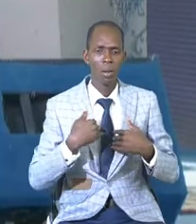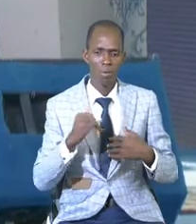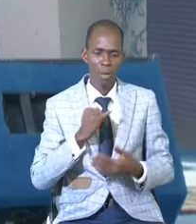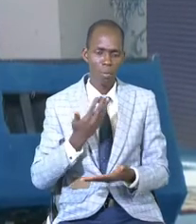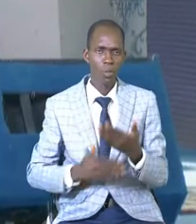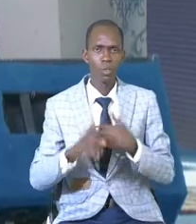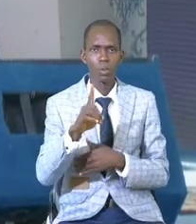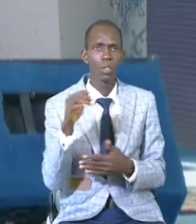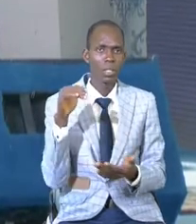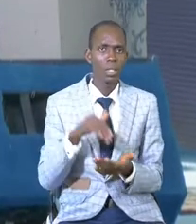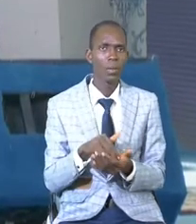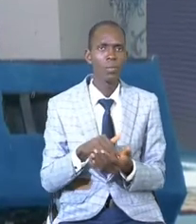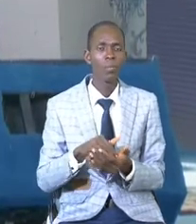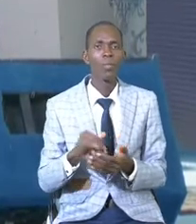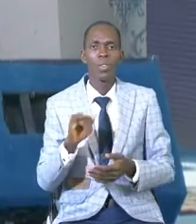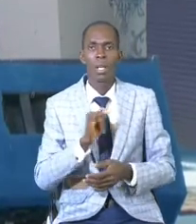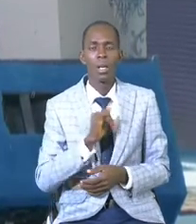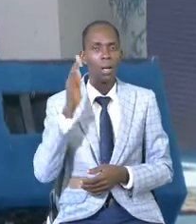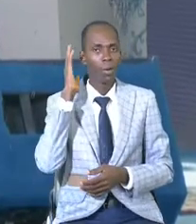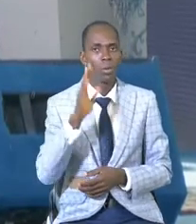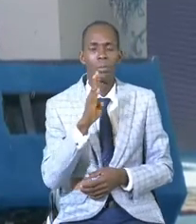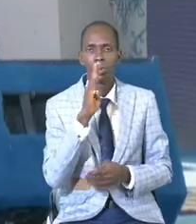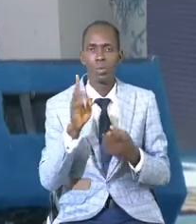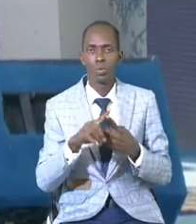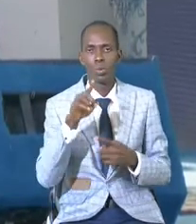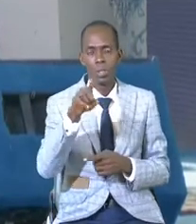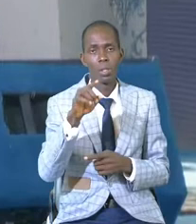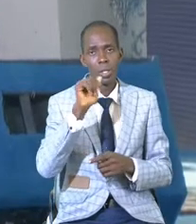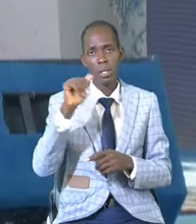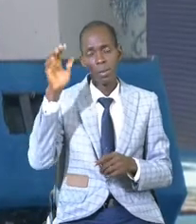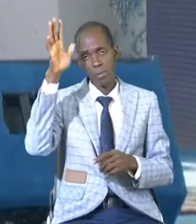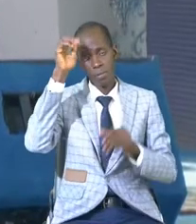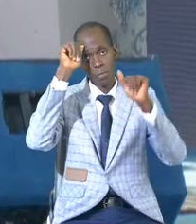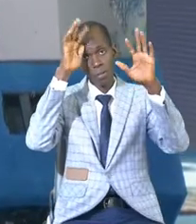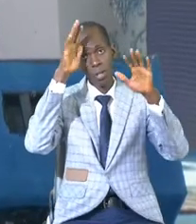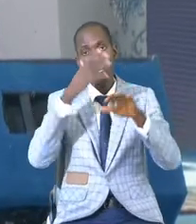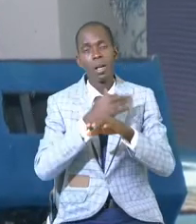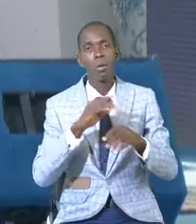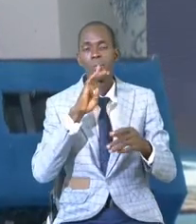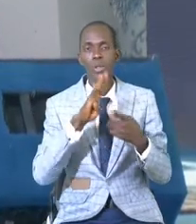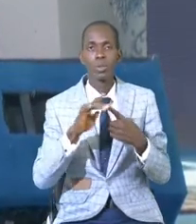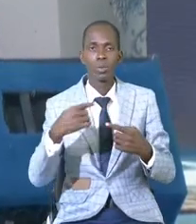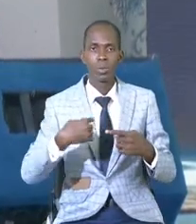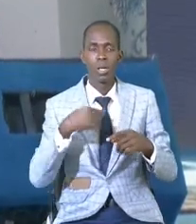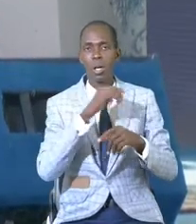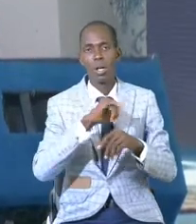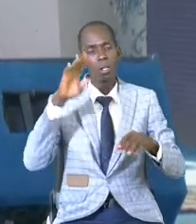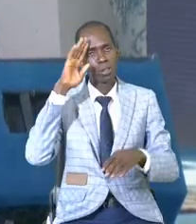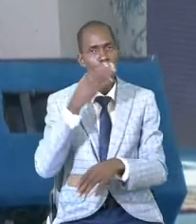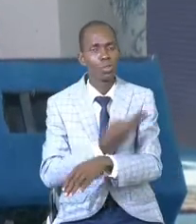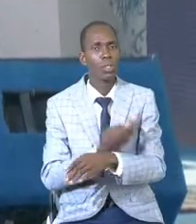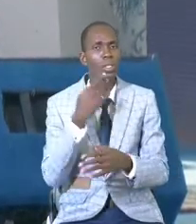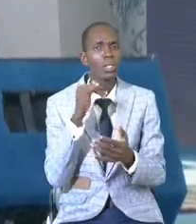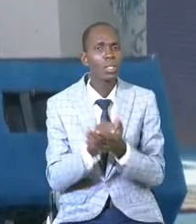Again, I will be to him a father, and he shall be to me a son. Look at verse 6. It says in verses,